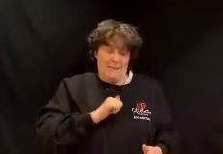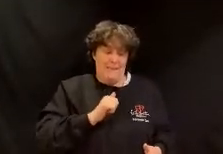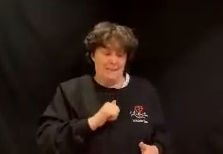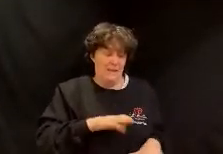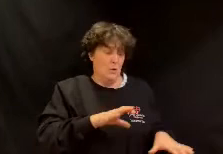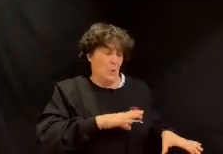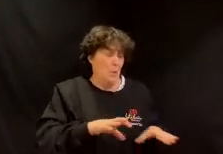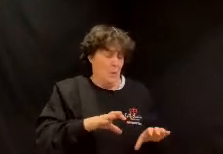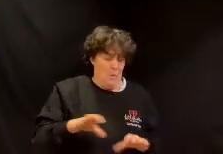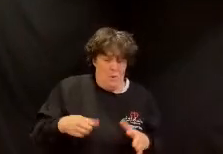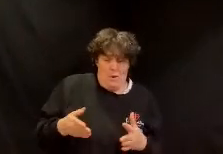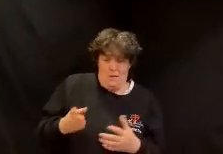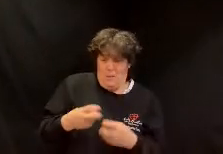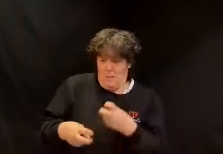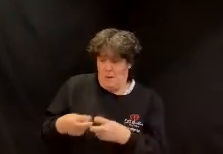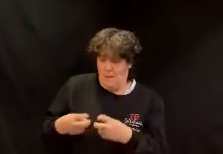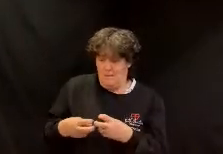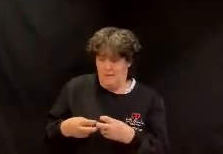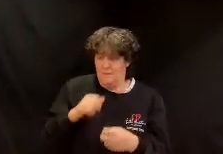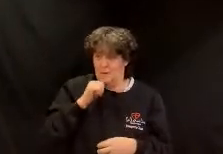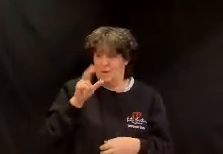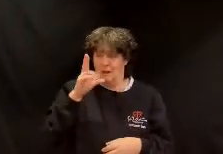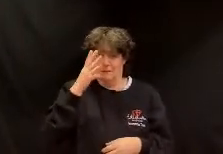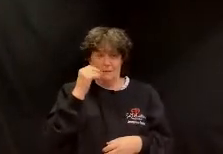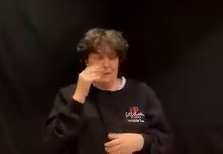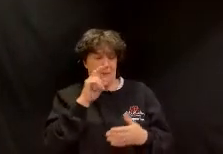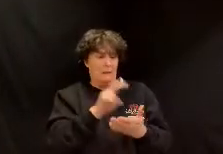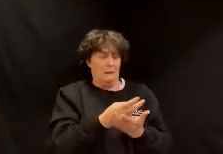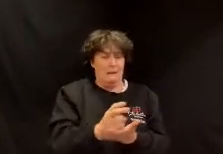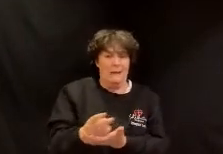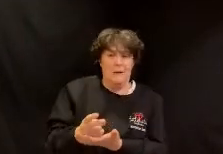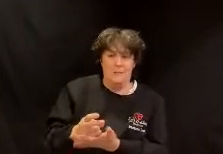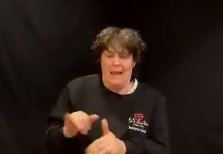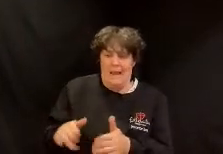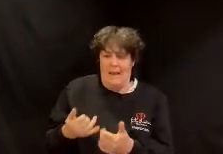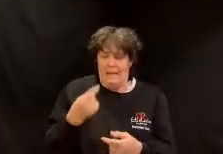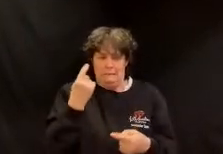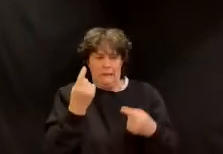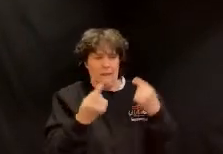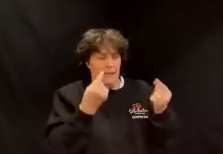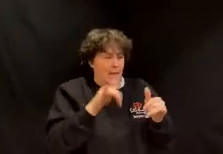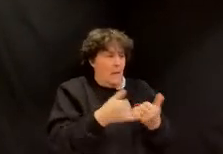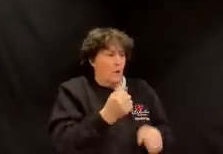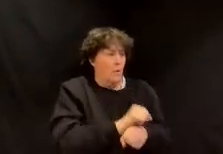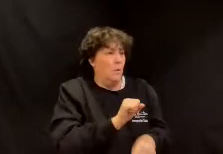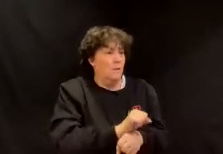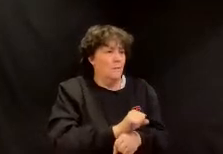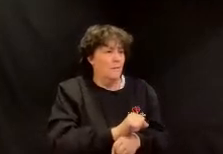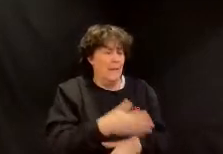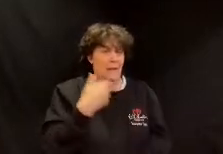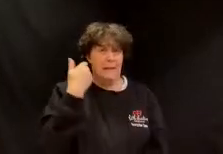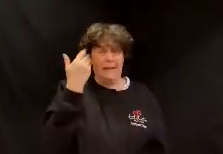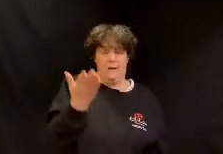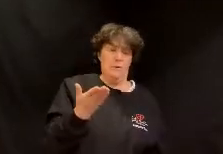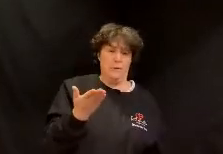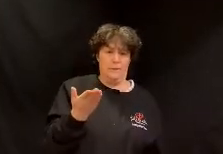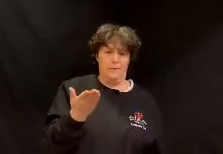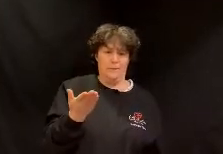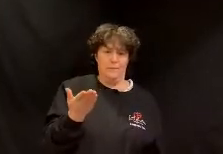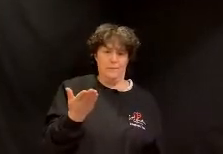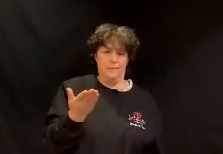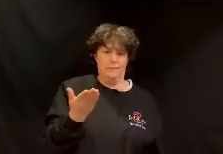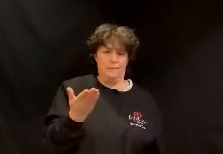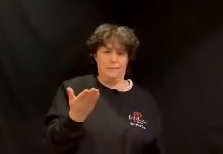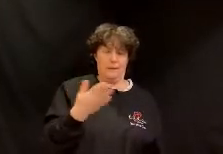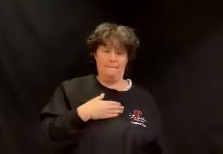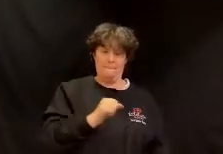and we're not sleeping at night and we're wondering how this is going to work out and how that's going to work out. I don't know. But my